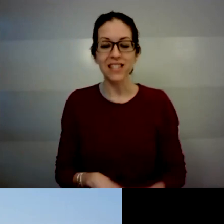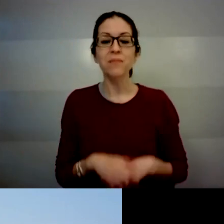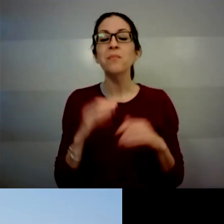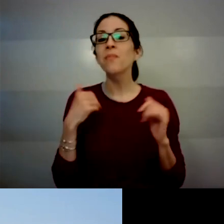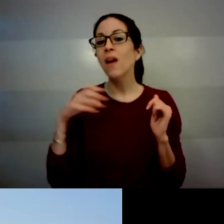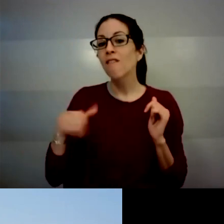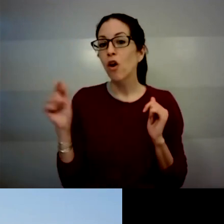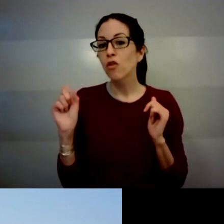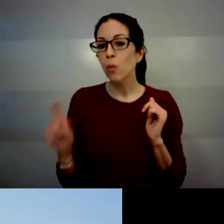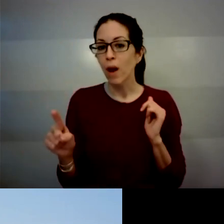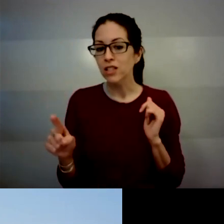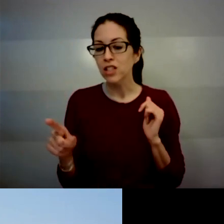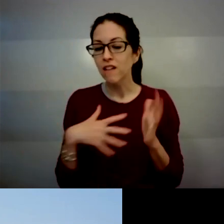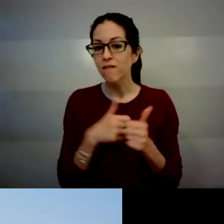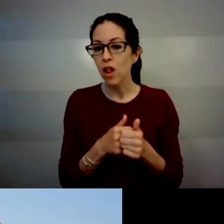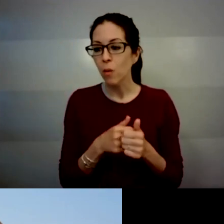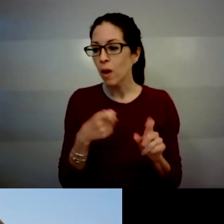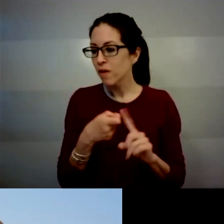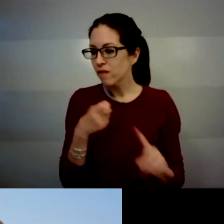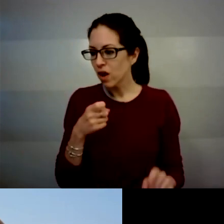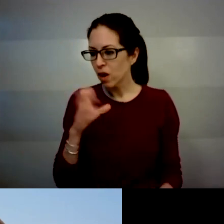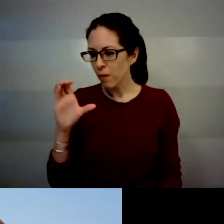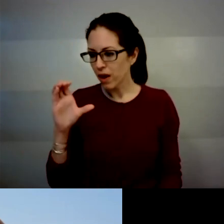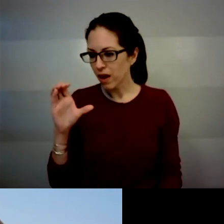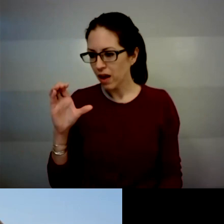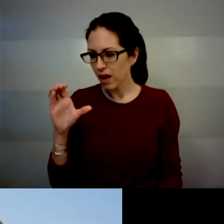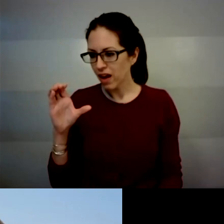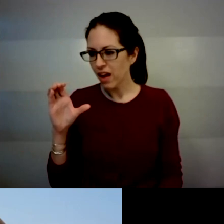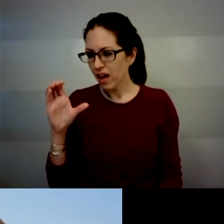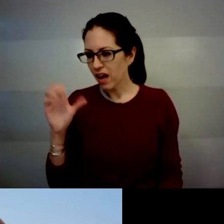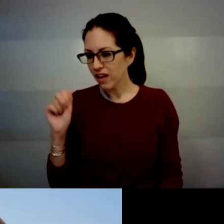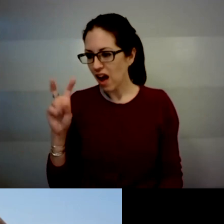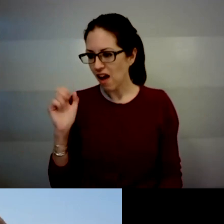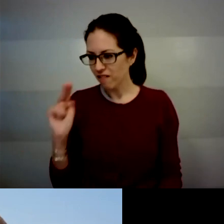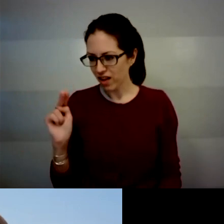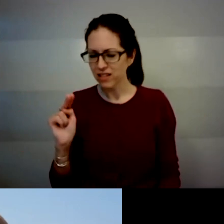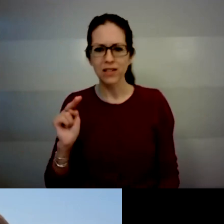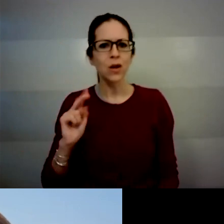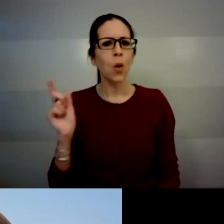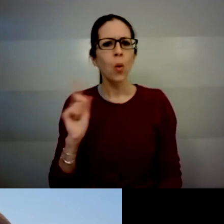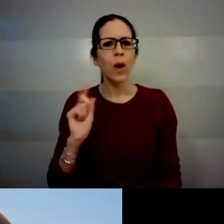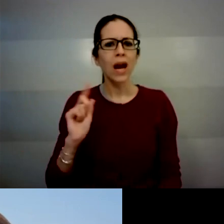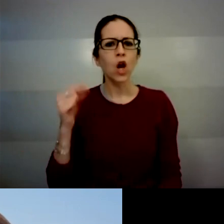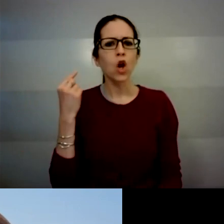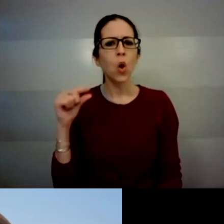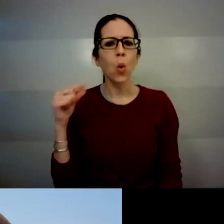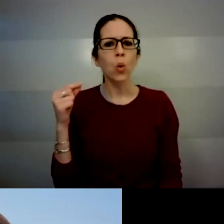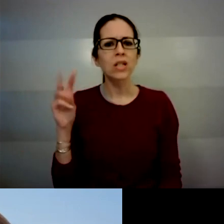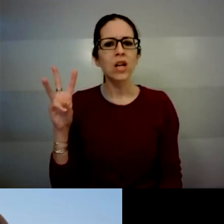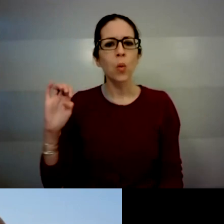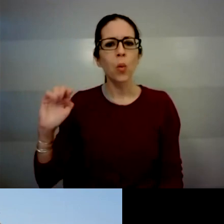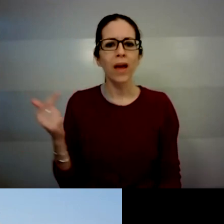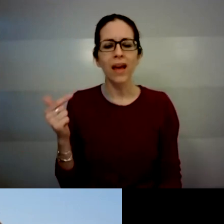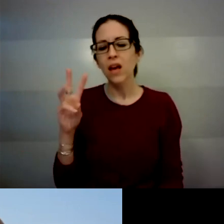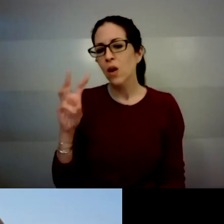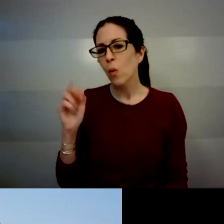up. From Kavan, sorry if I say your name incorrectly, where do golden-winged warblers migrate? So we mentioned that